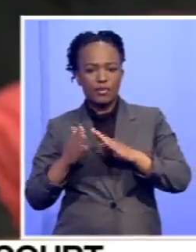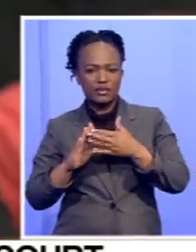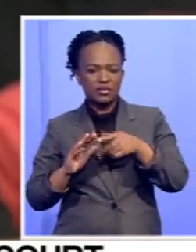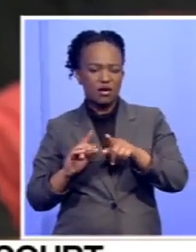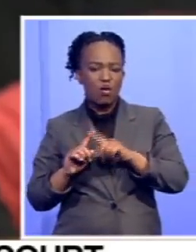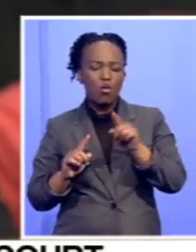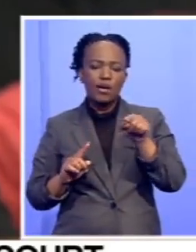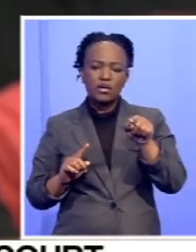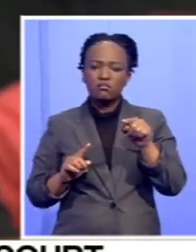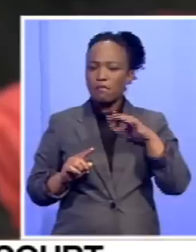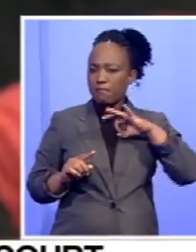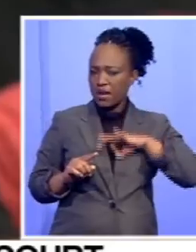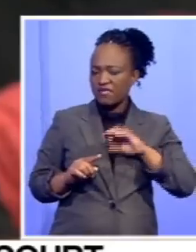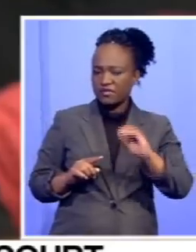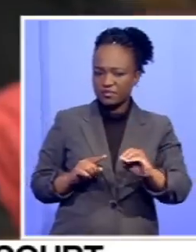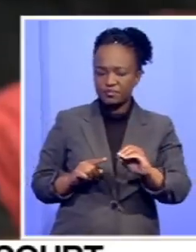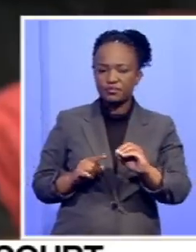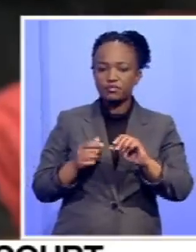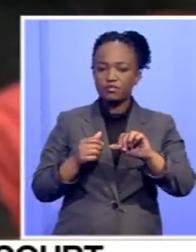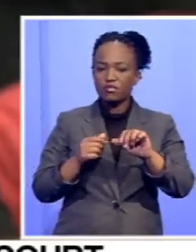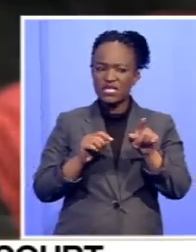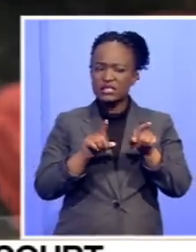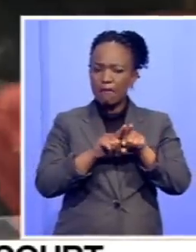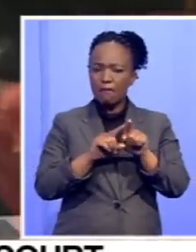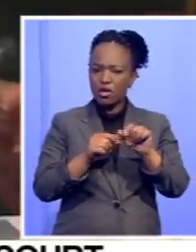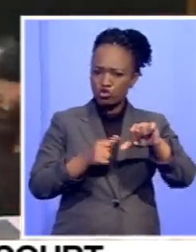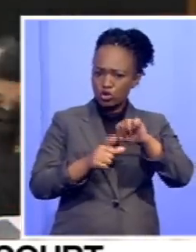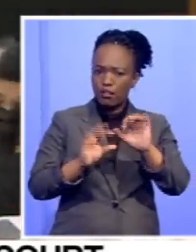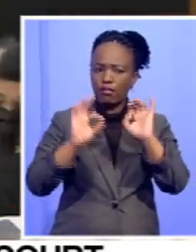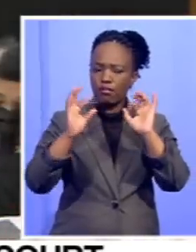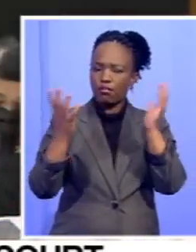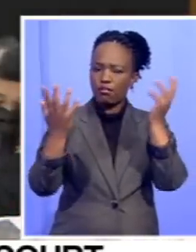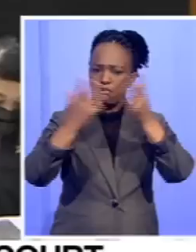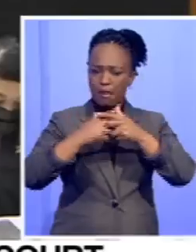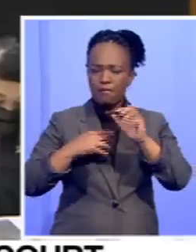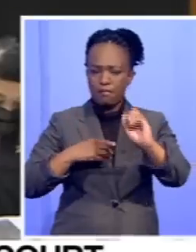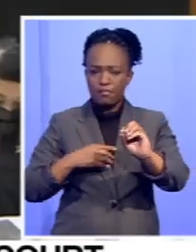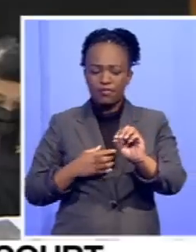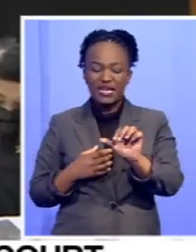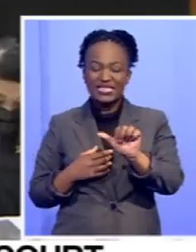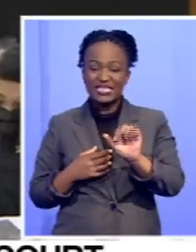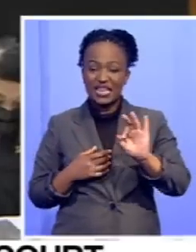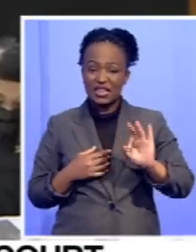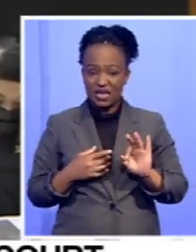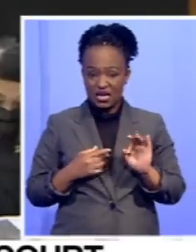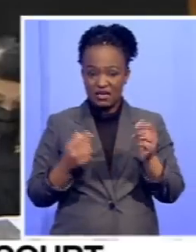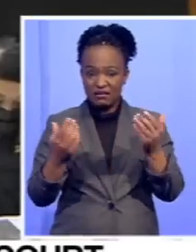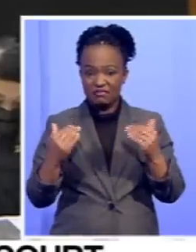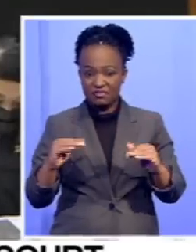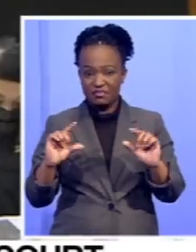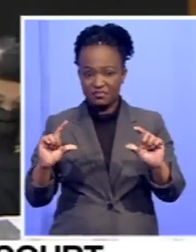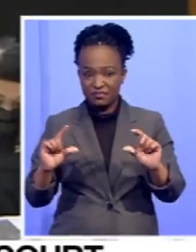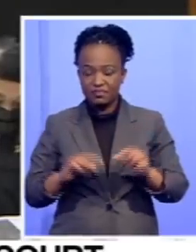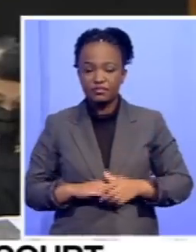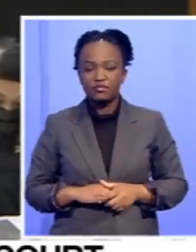conceivable harm and was therefore socially adequate. 63. In any event, the objective